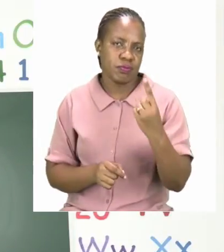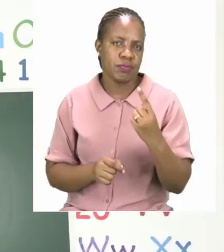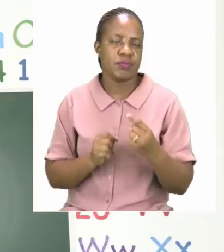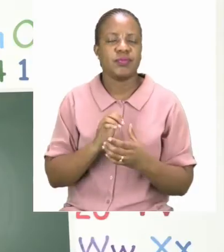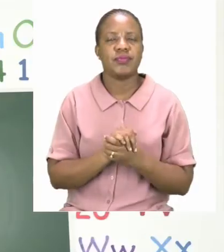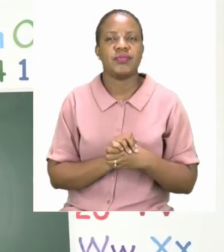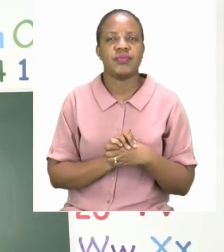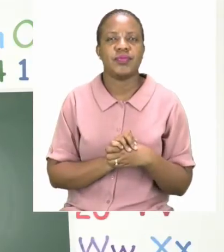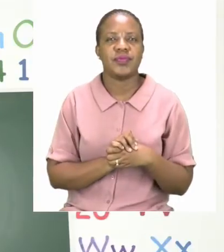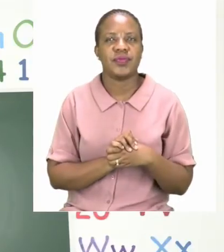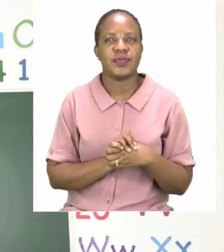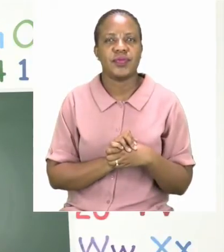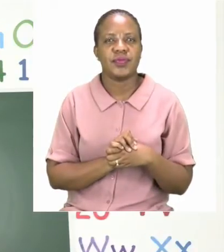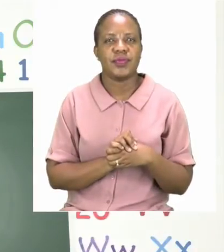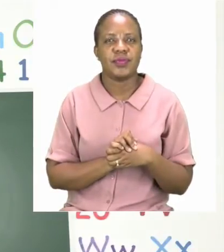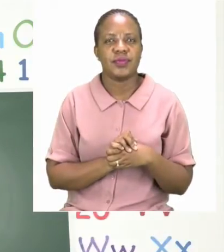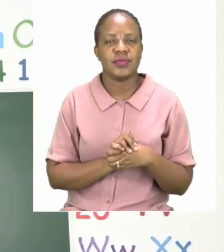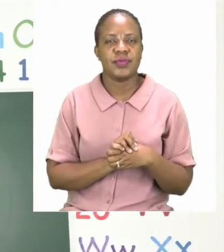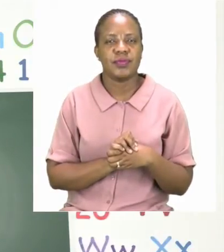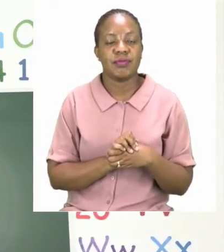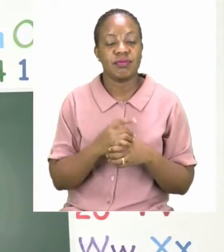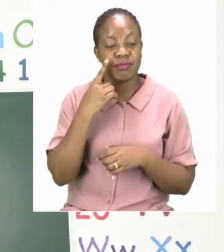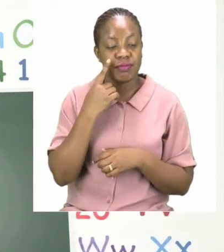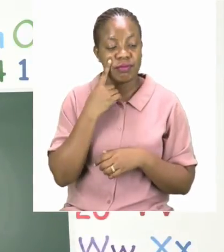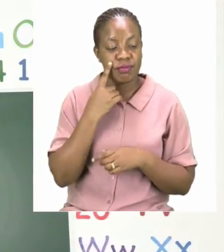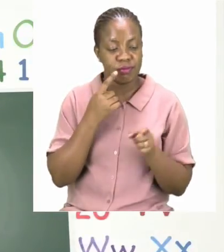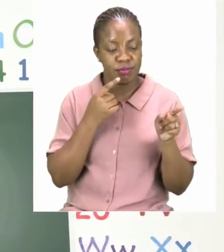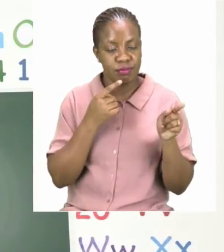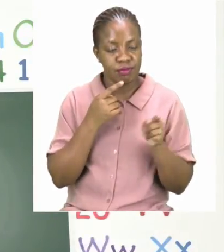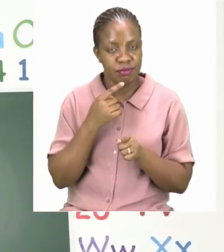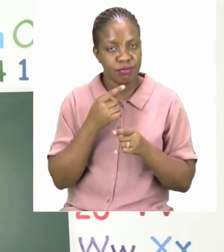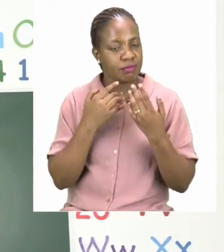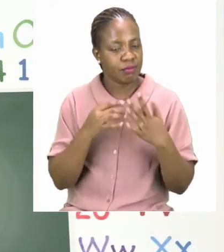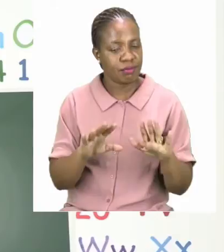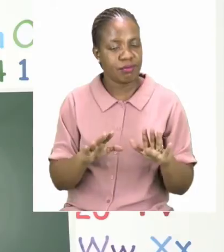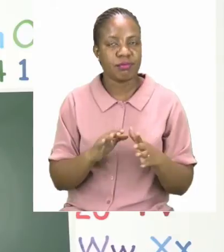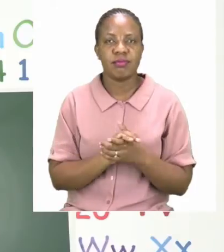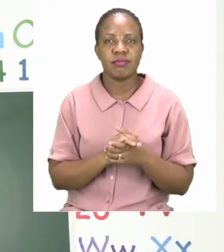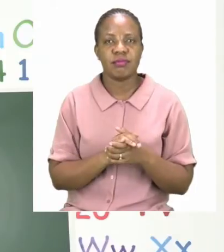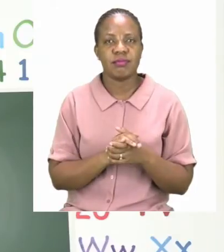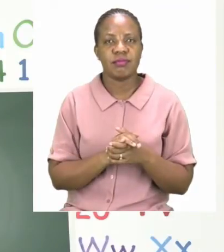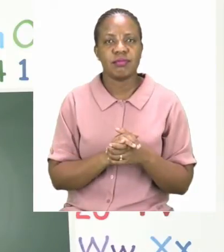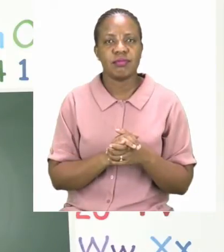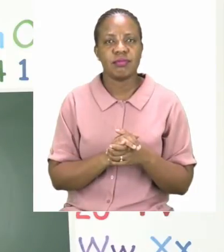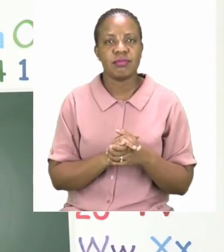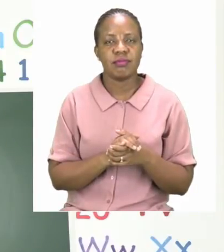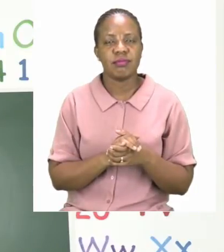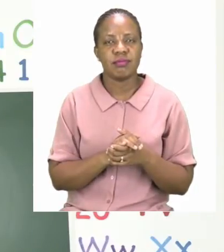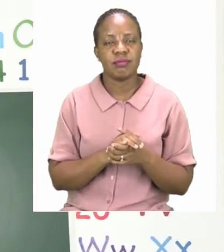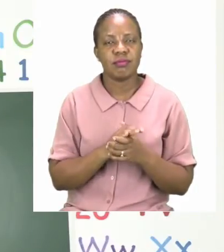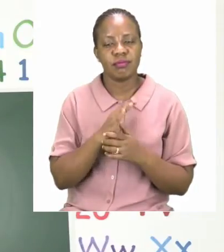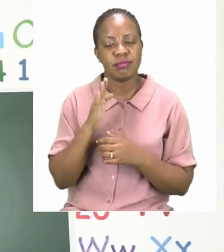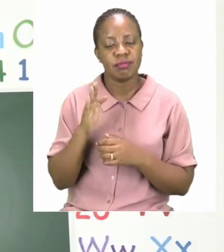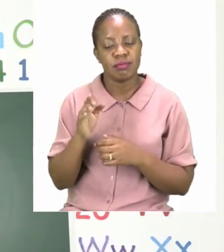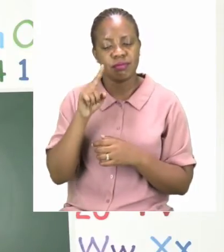out 1 stick. Let's go. 1. And then when we are done crossing